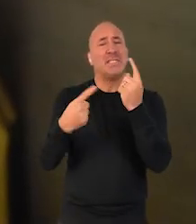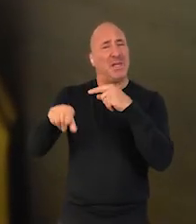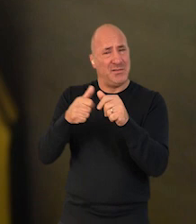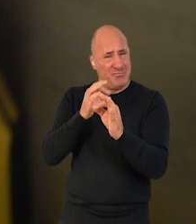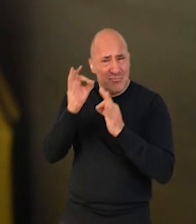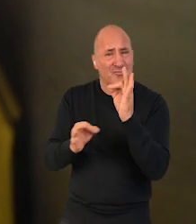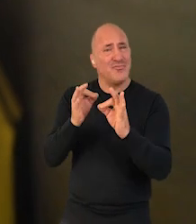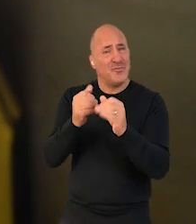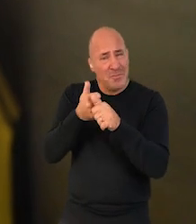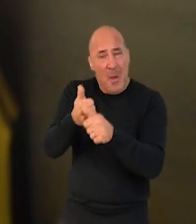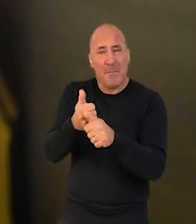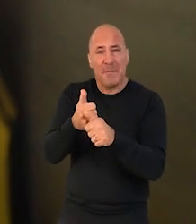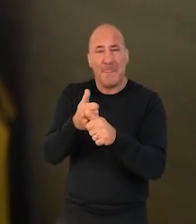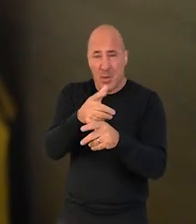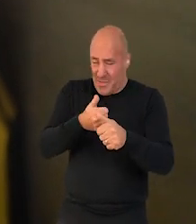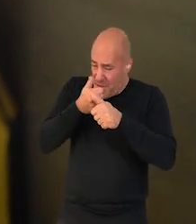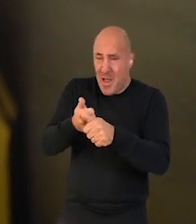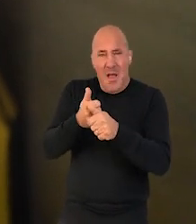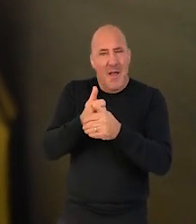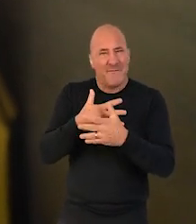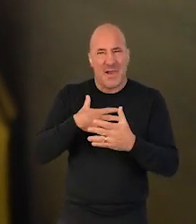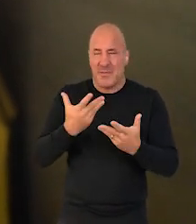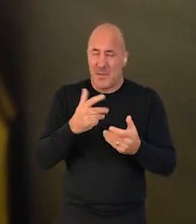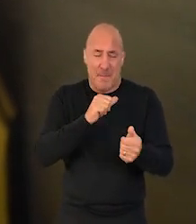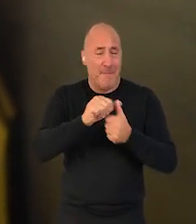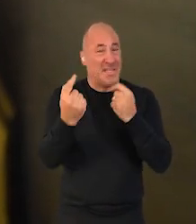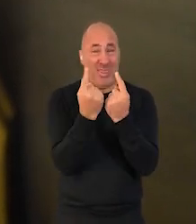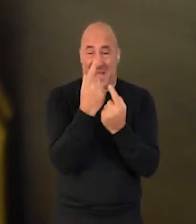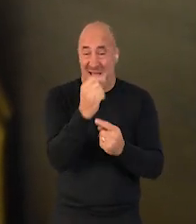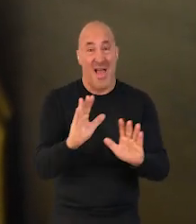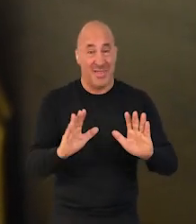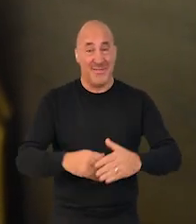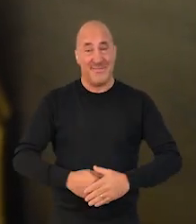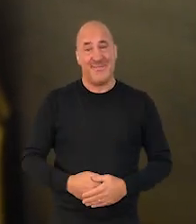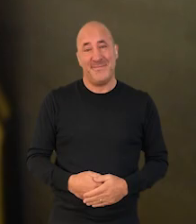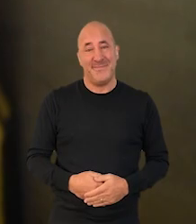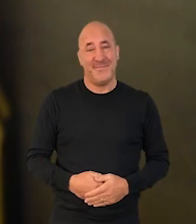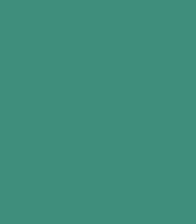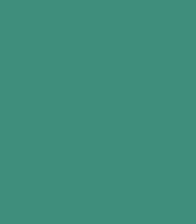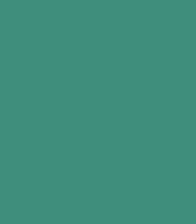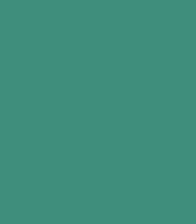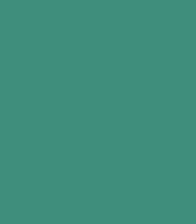advocates for people with disabilities is something that is amongst the most rewarding things you can do.